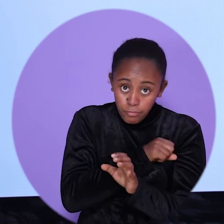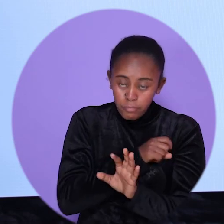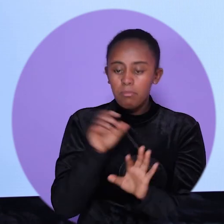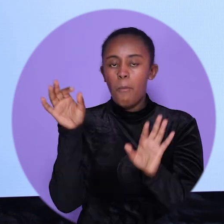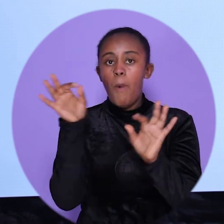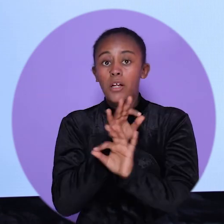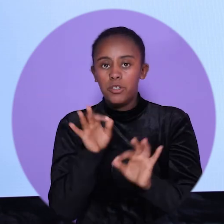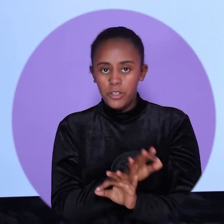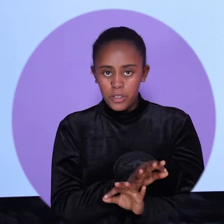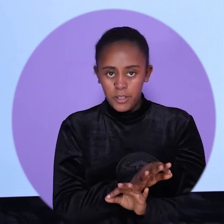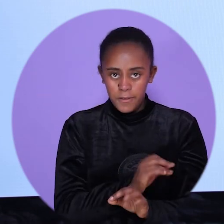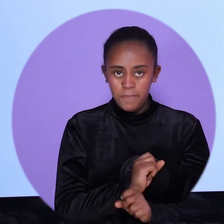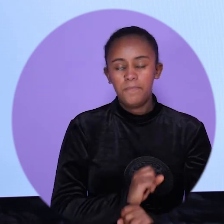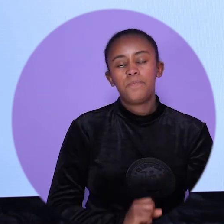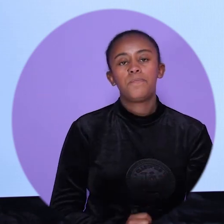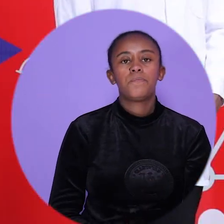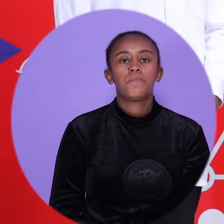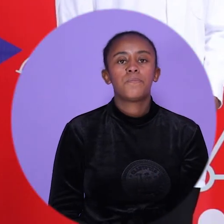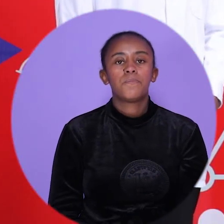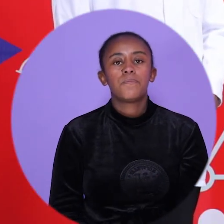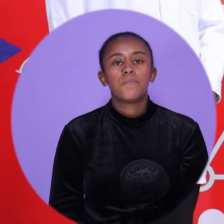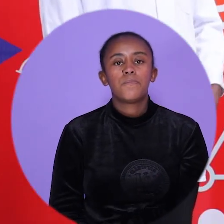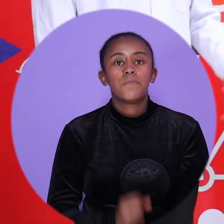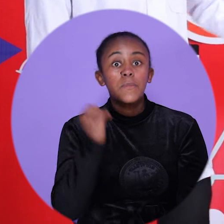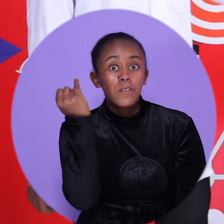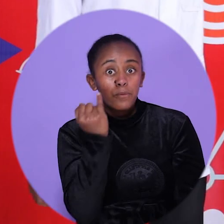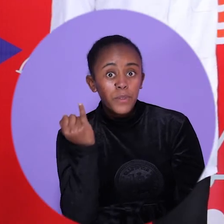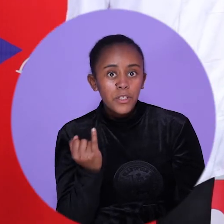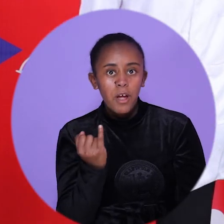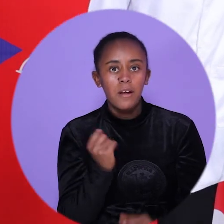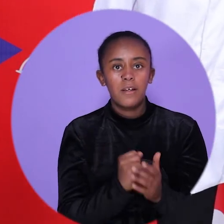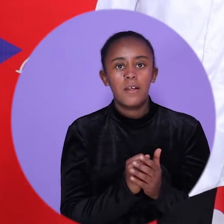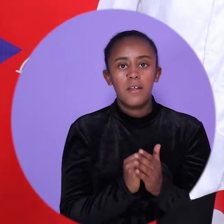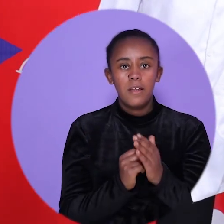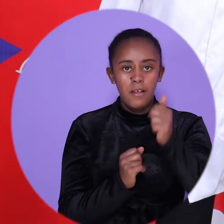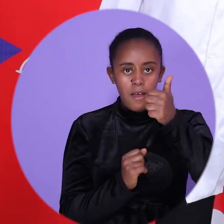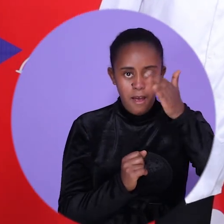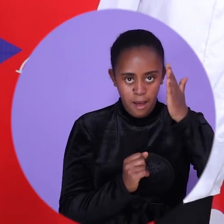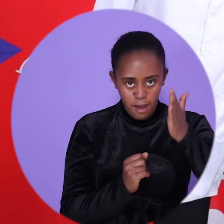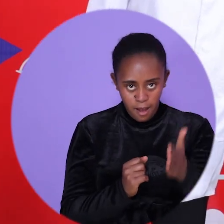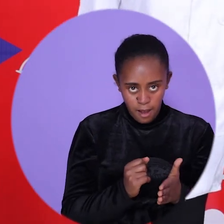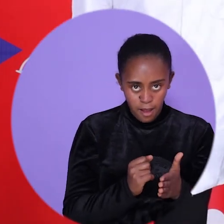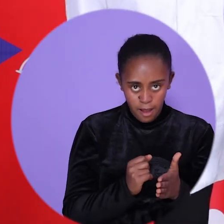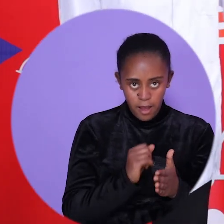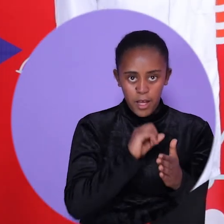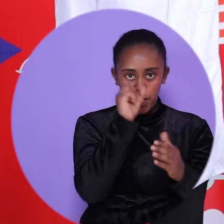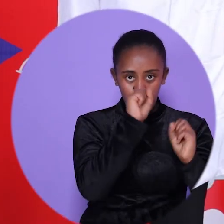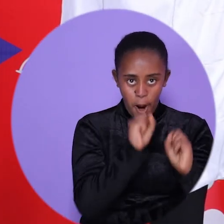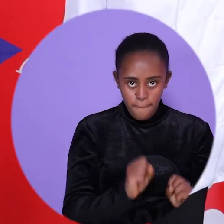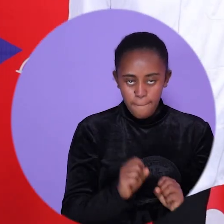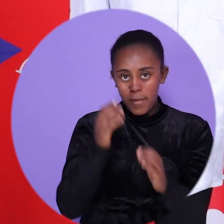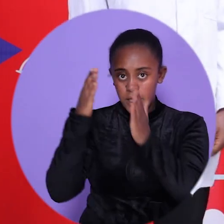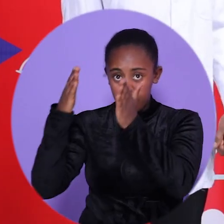Read the words and match them with the picture. Under column A, there is a shape words, and under